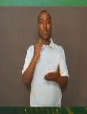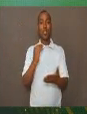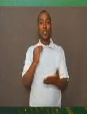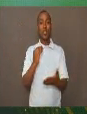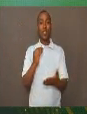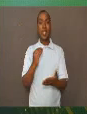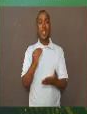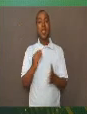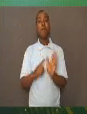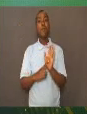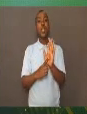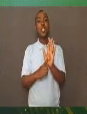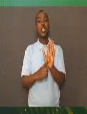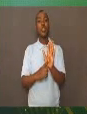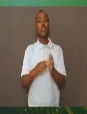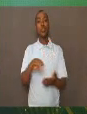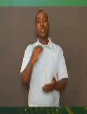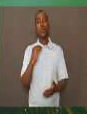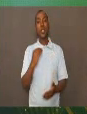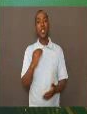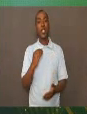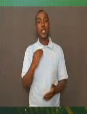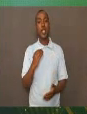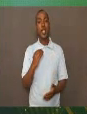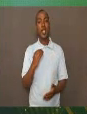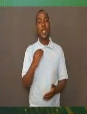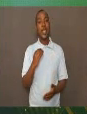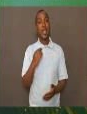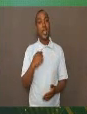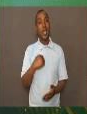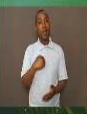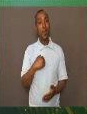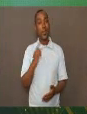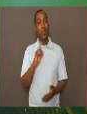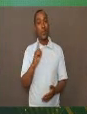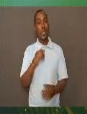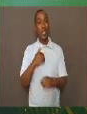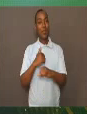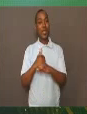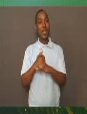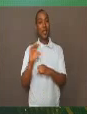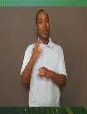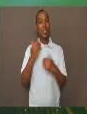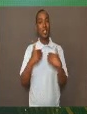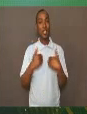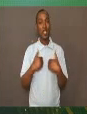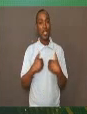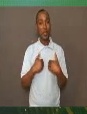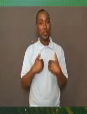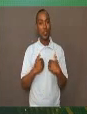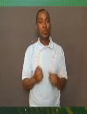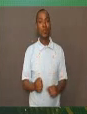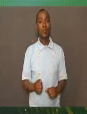their symptoms are and what we can do to prevent the infections from